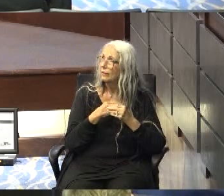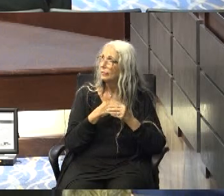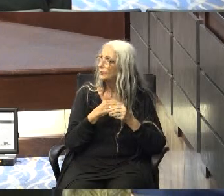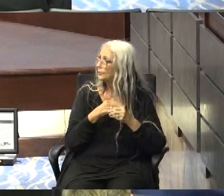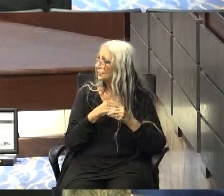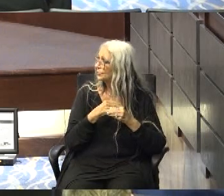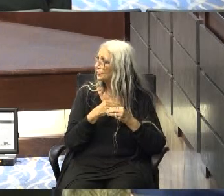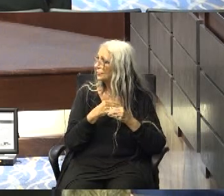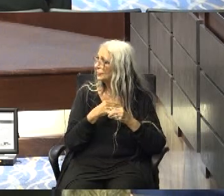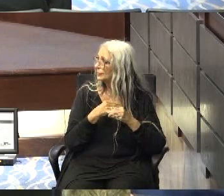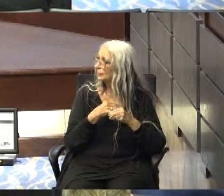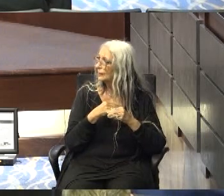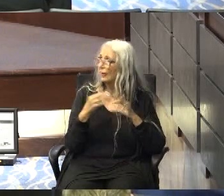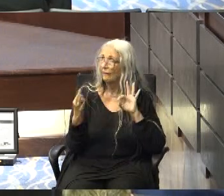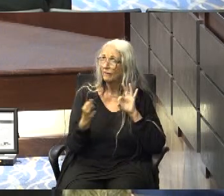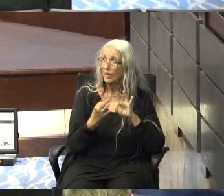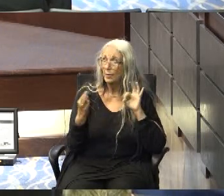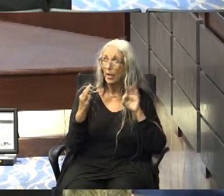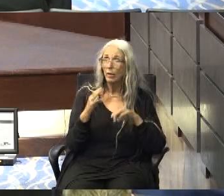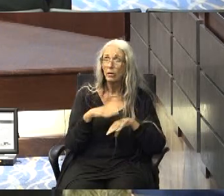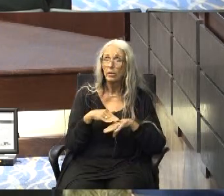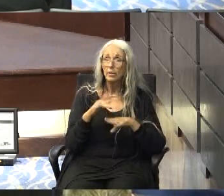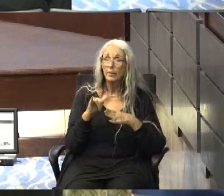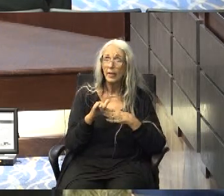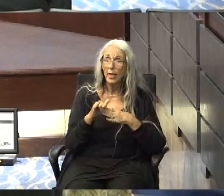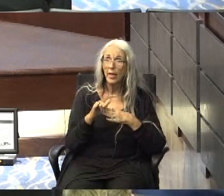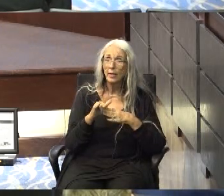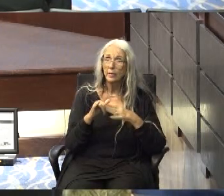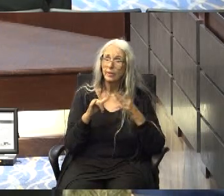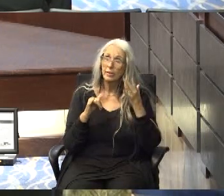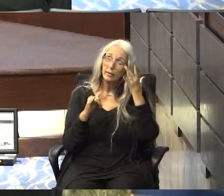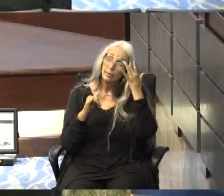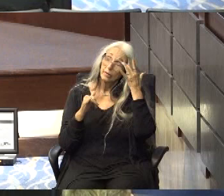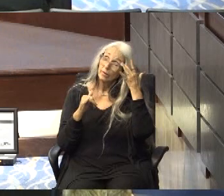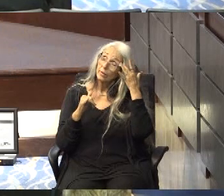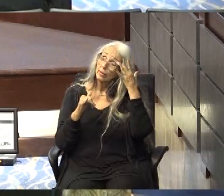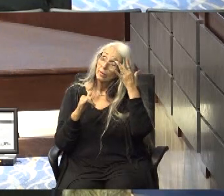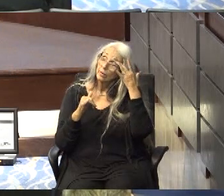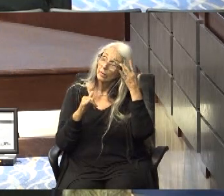Yeah, I'll piggyback on that and echo that entire sentiment and just say that,